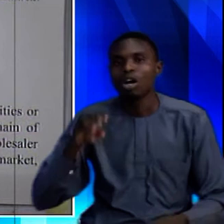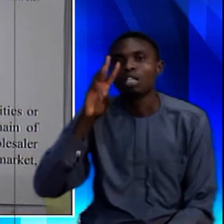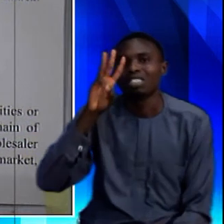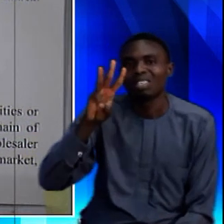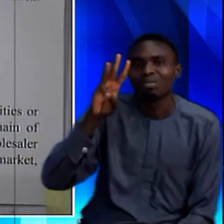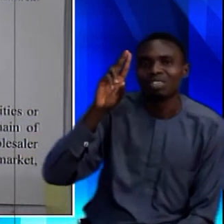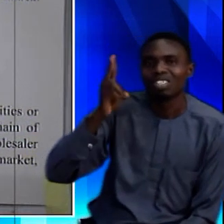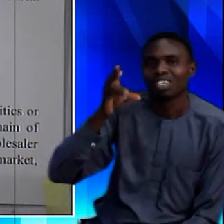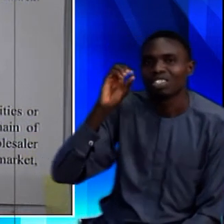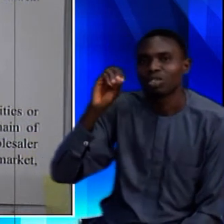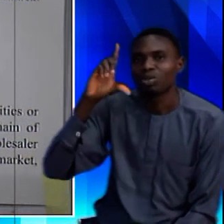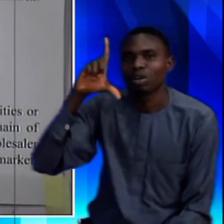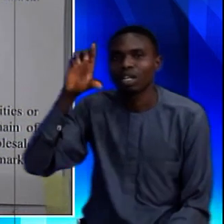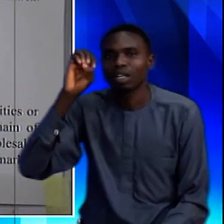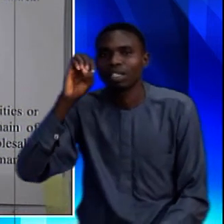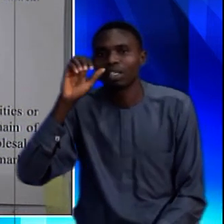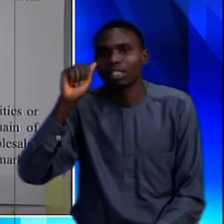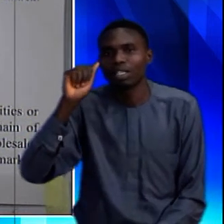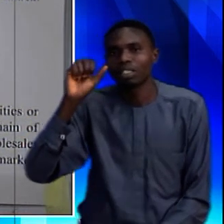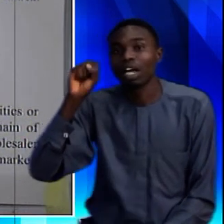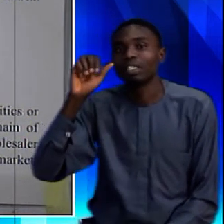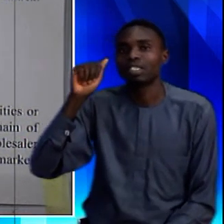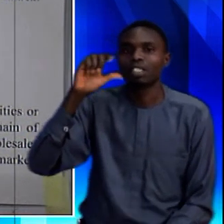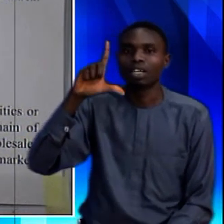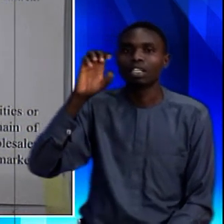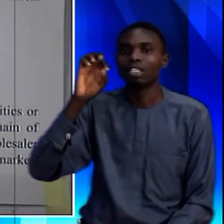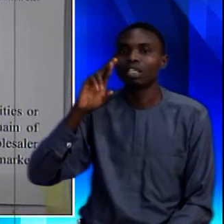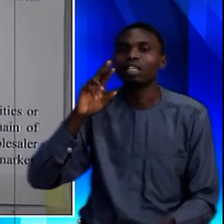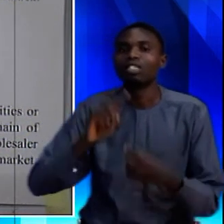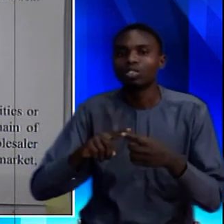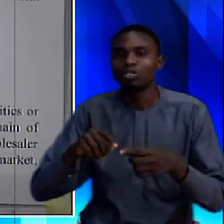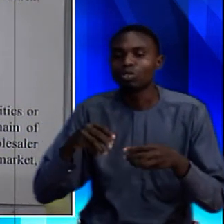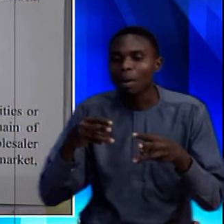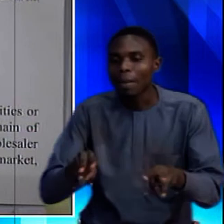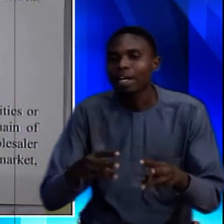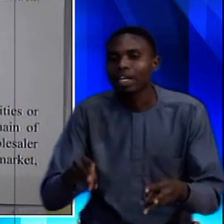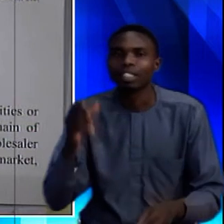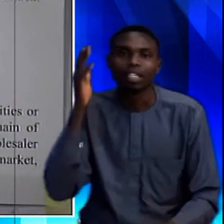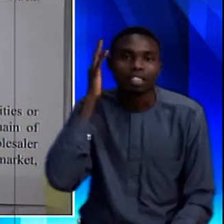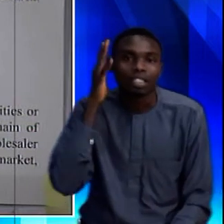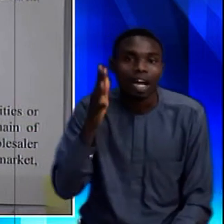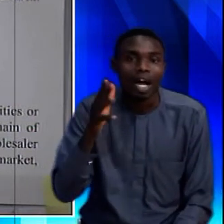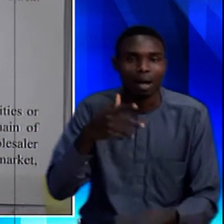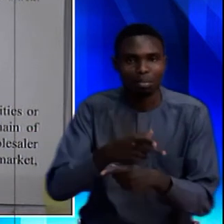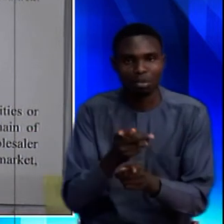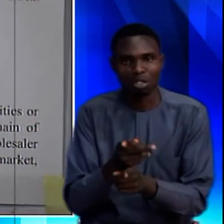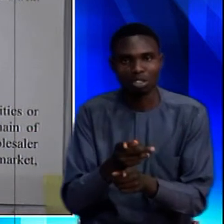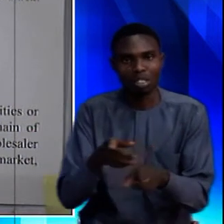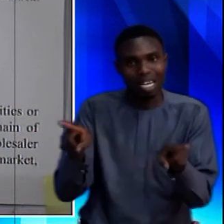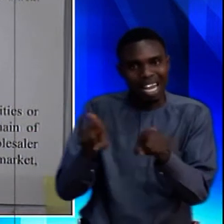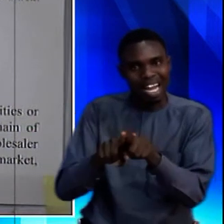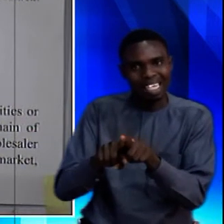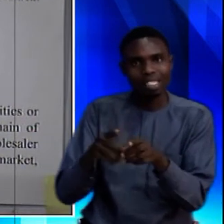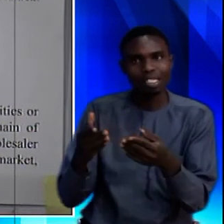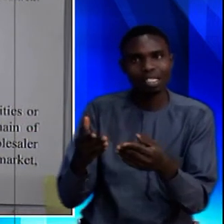say, okay, if a wholesaler comes or retailer comes, they will now tell him, okay, use this product, or take this product as a sample. When you take the product as a